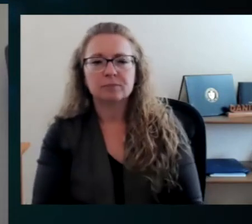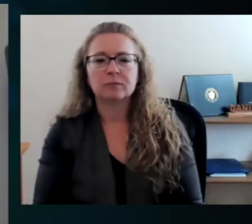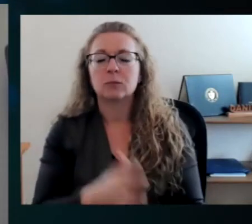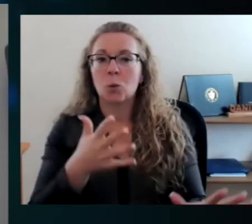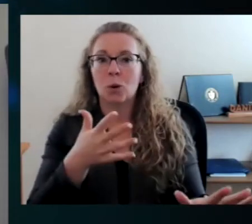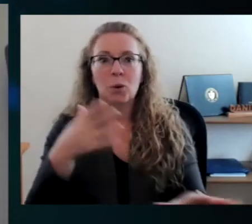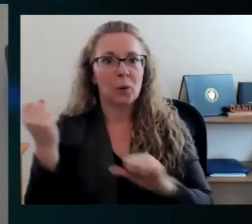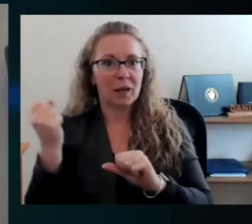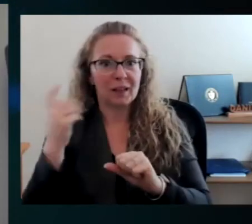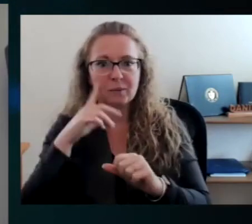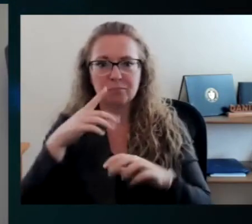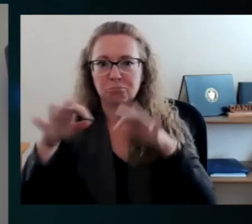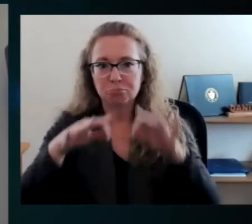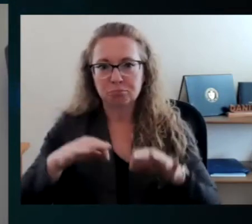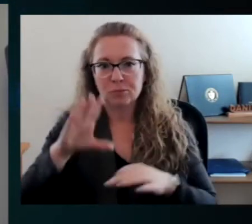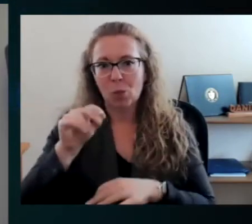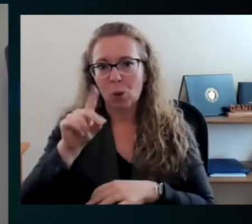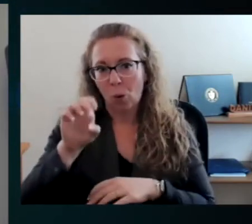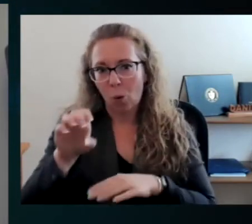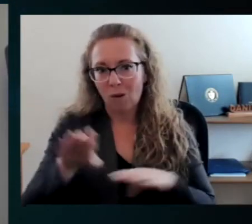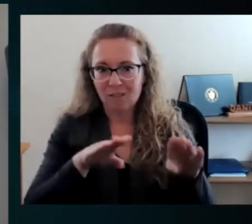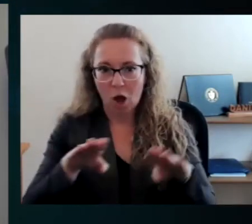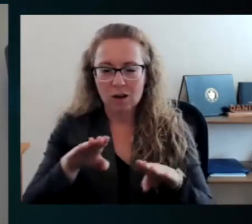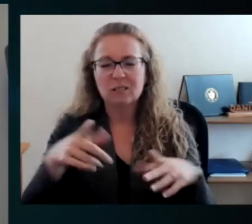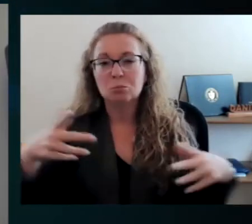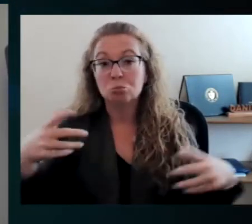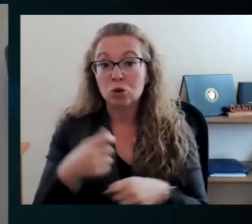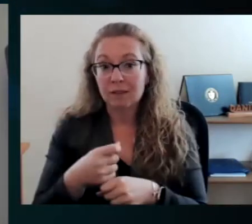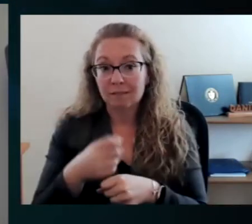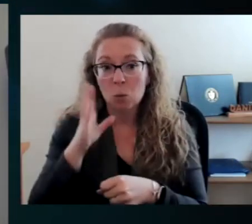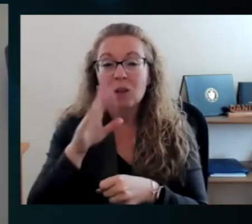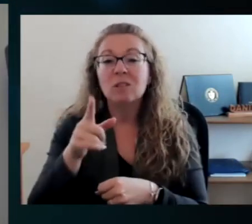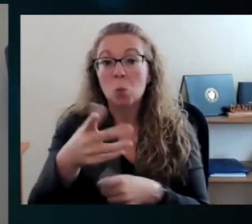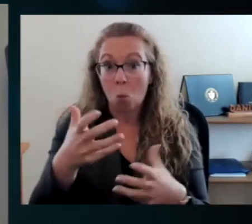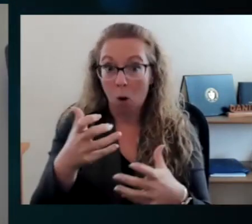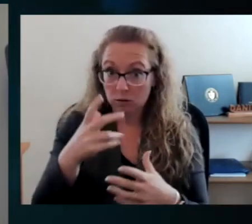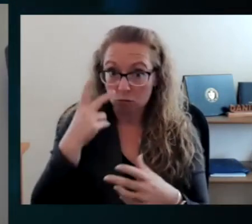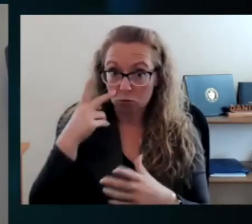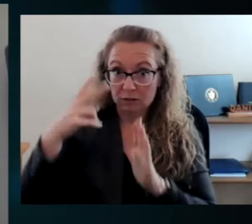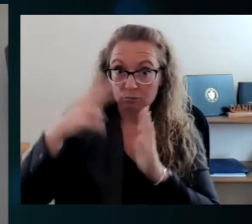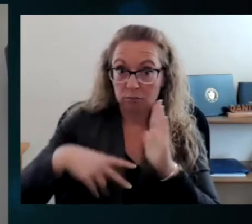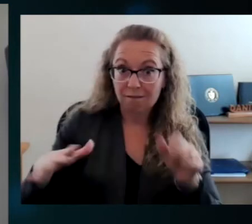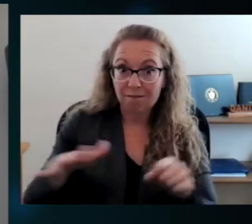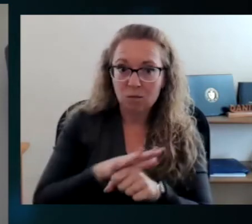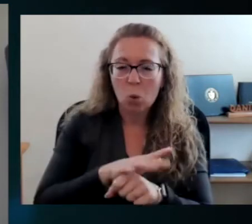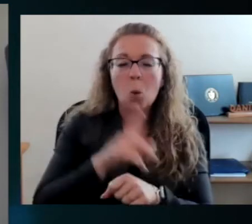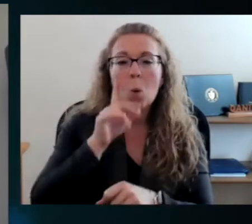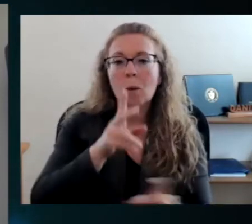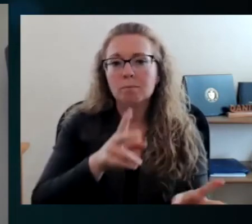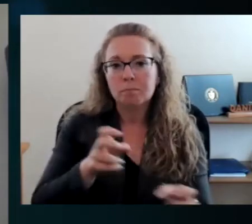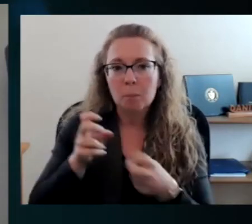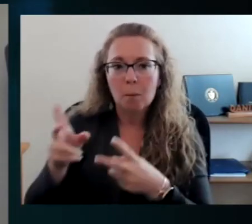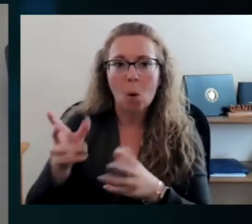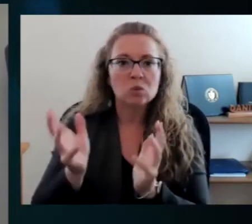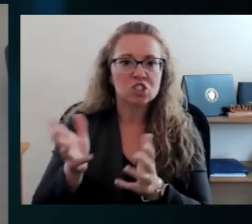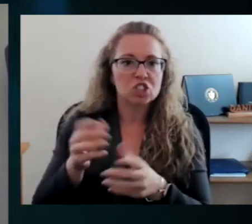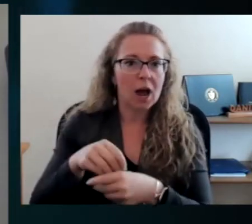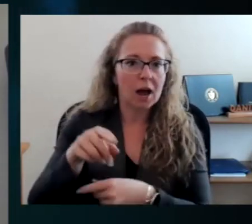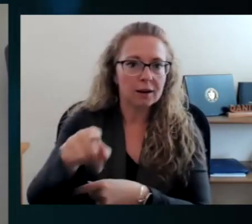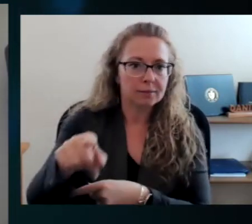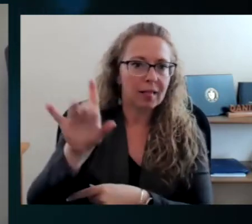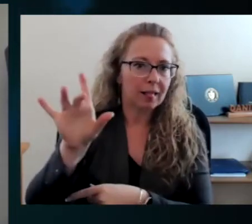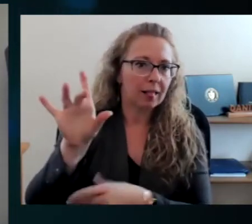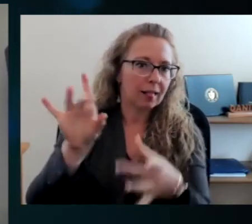code of conduct in brief. It's available in full at a link that's going to be posted to the chat as soon as possible. And while I